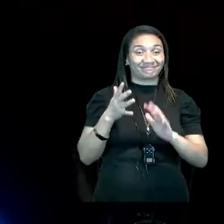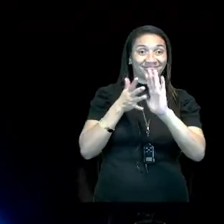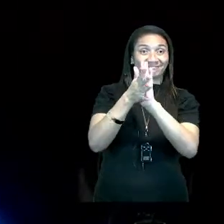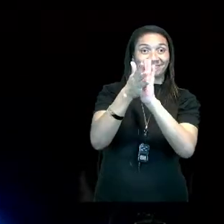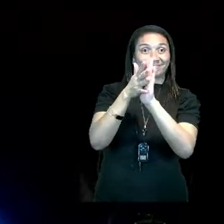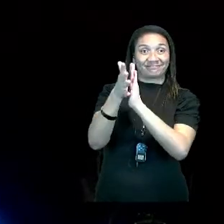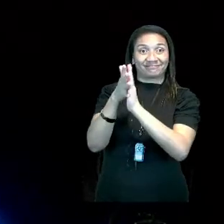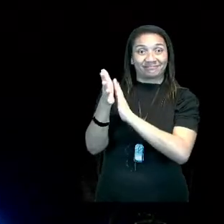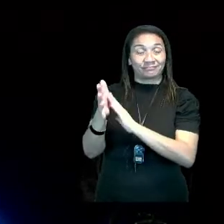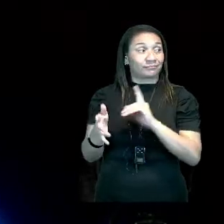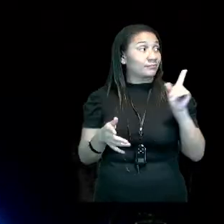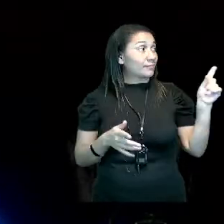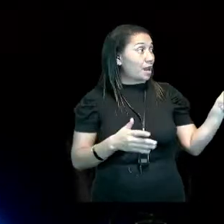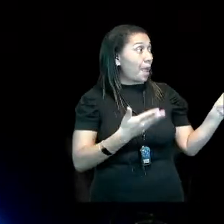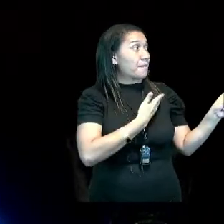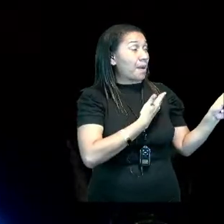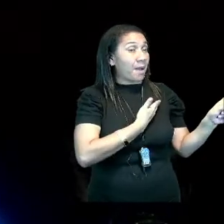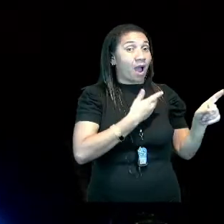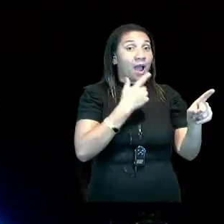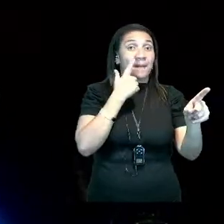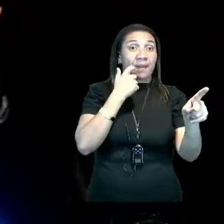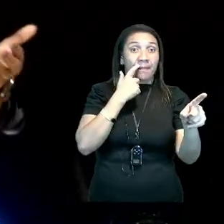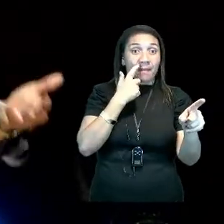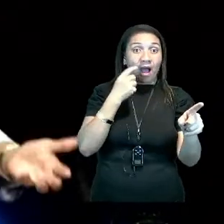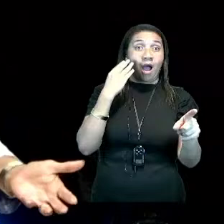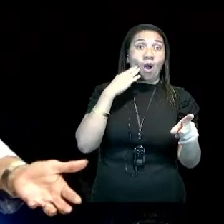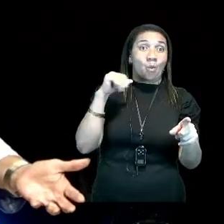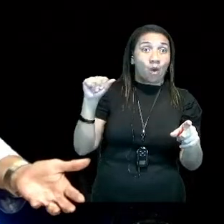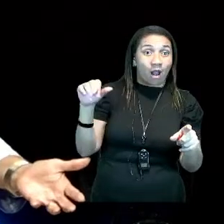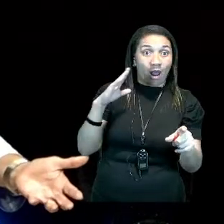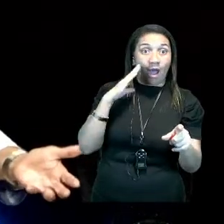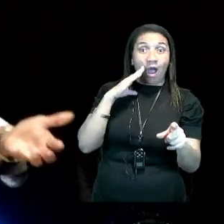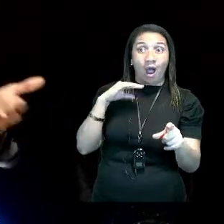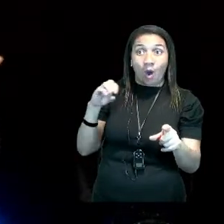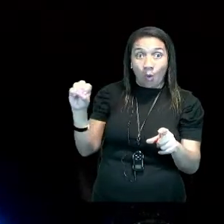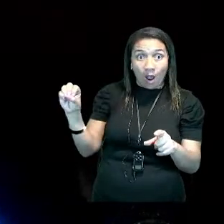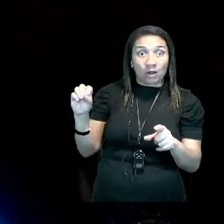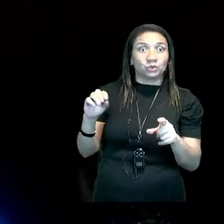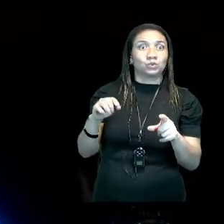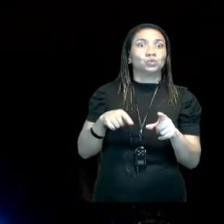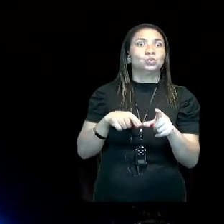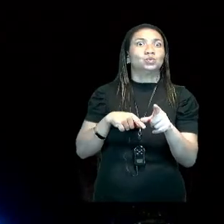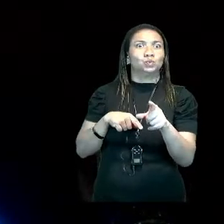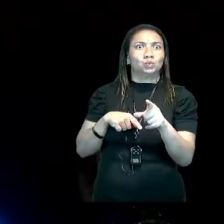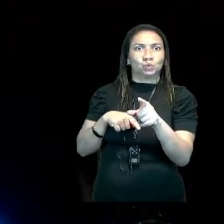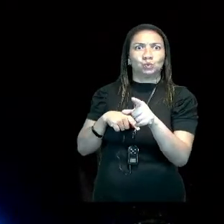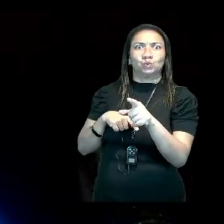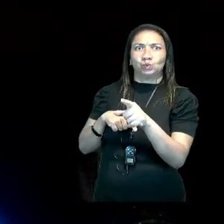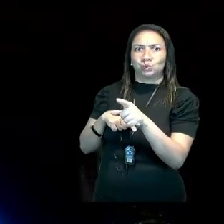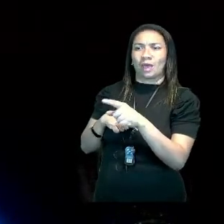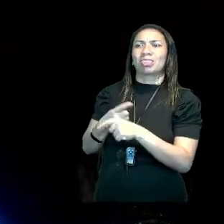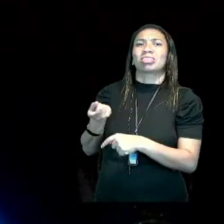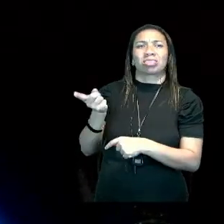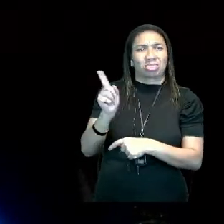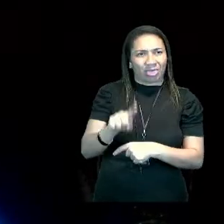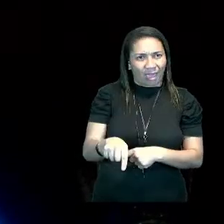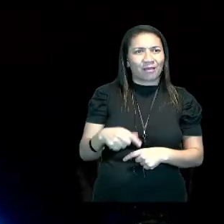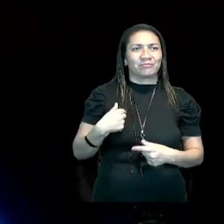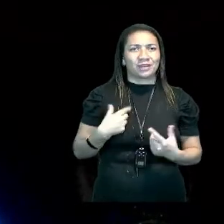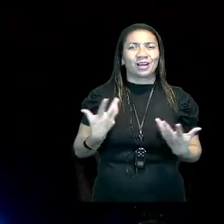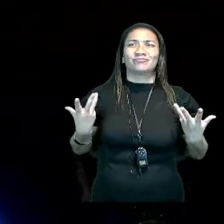and fathers and grandmothers and grandfathers were also involved in that movement.